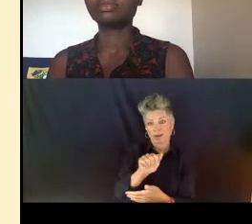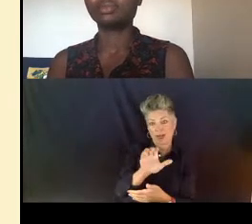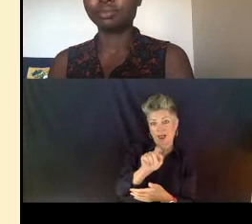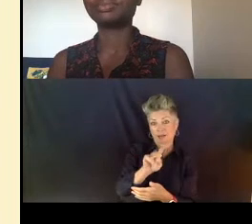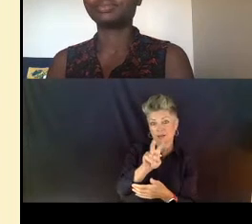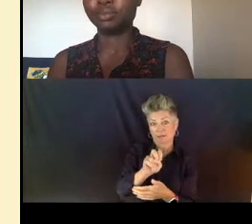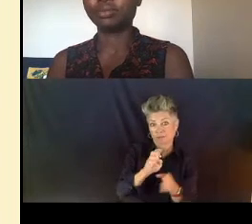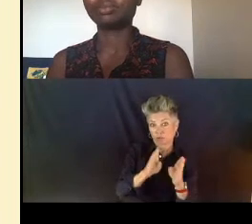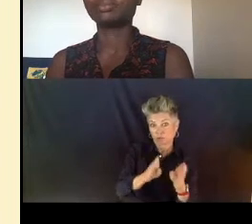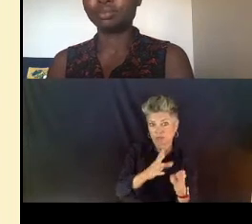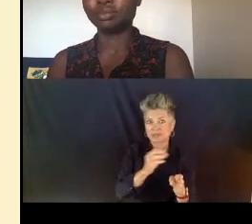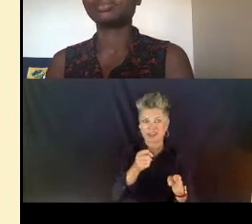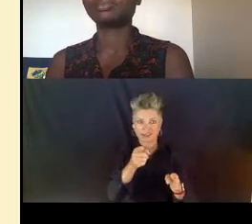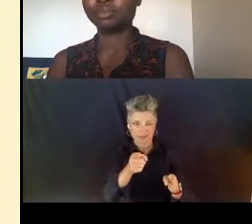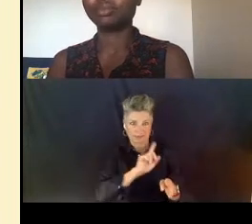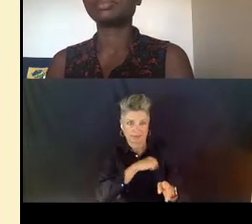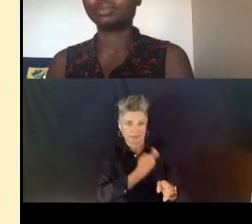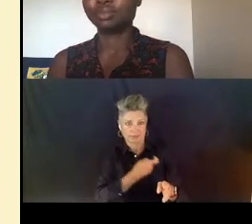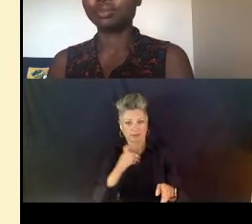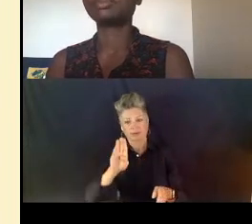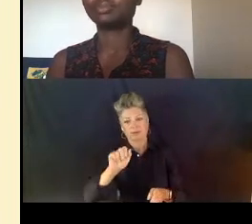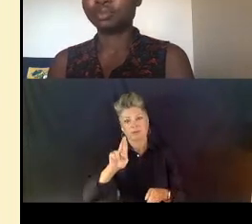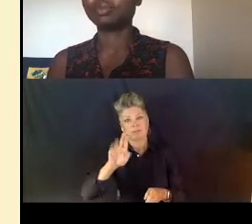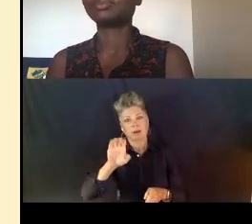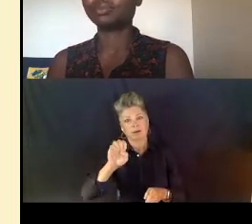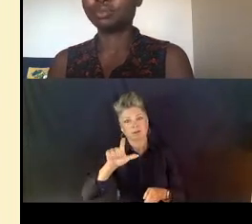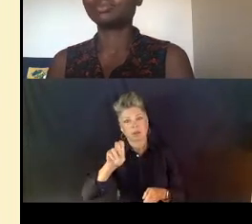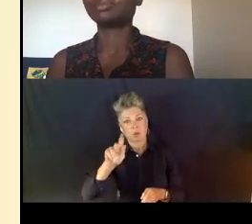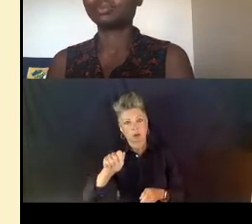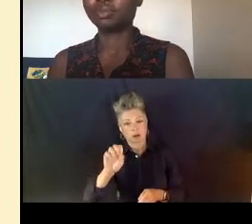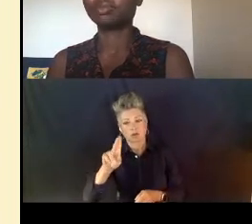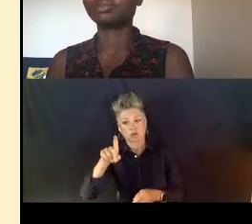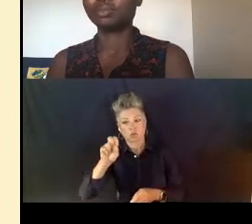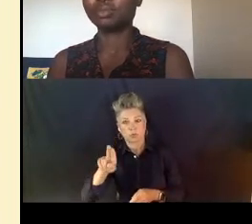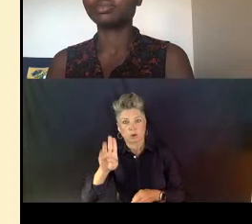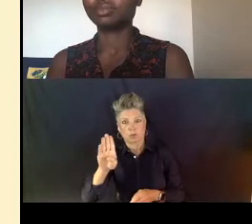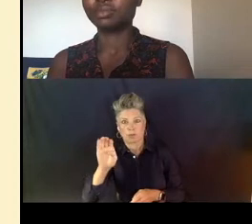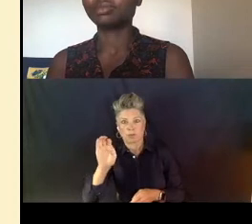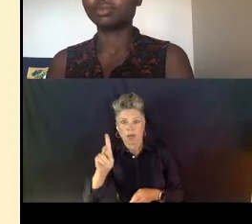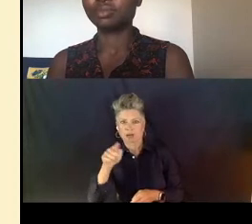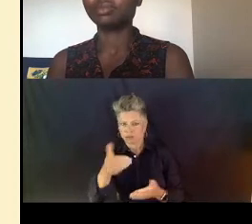and the Barcelona super block. So this is new and this is amazing, and I really